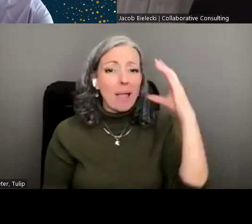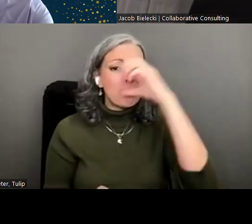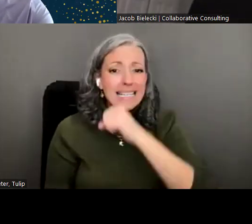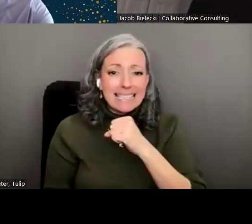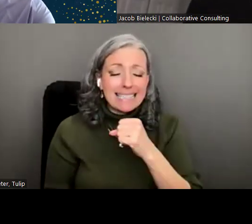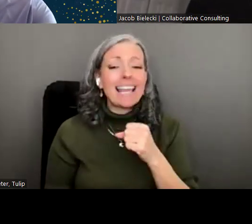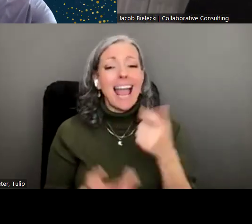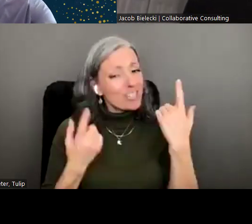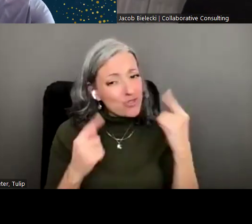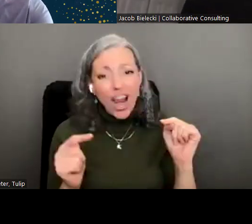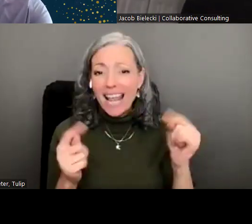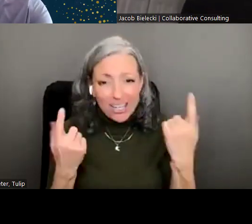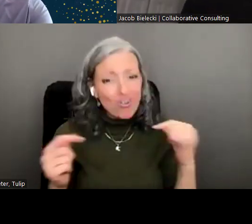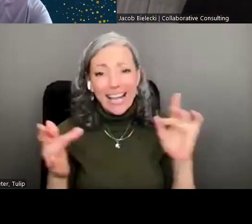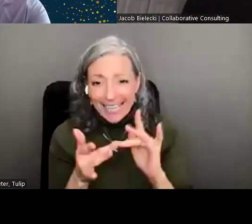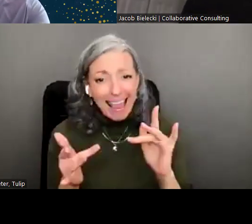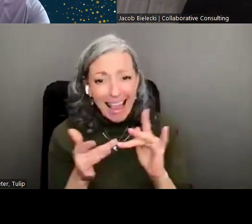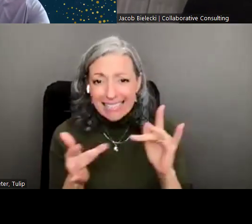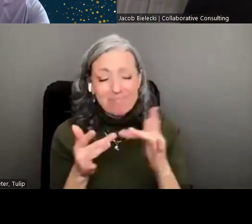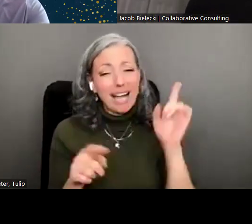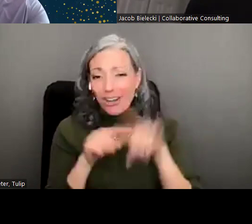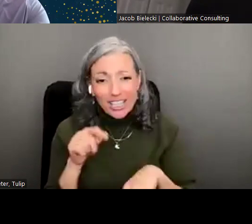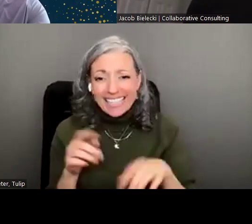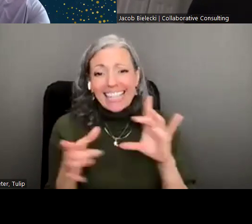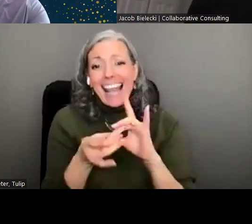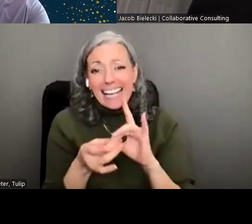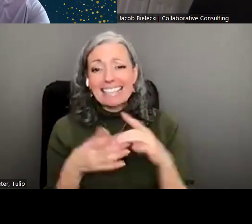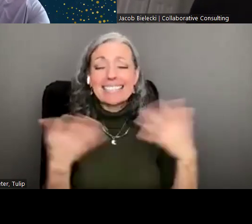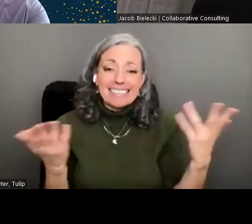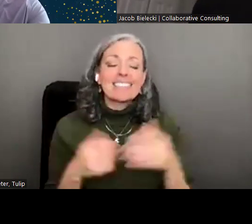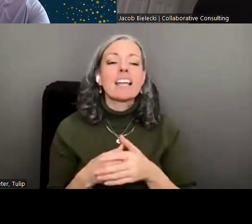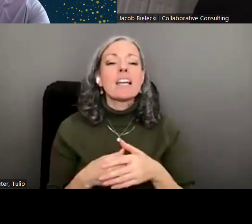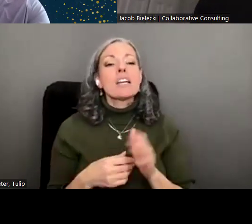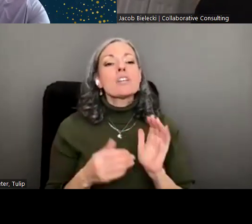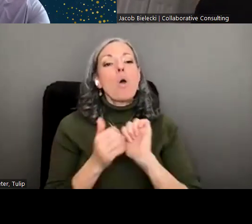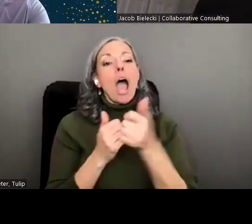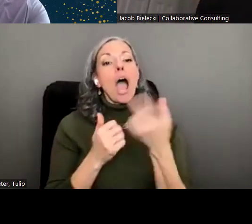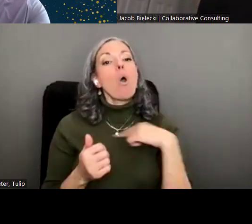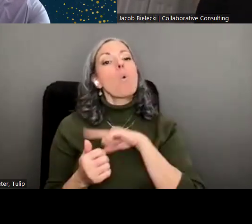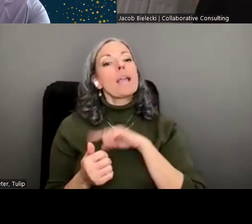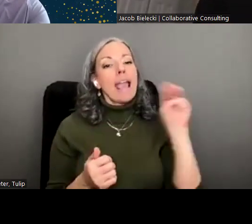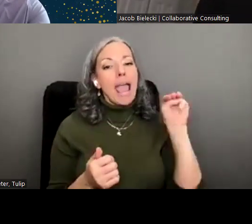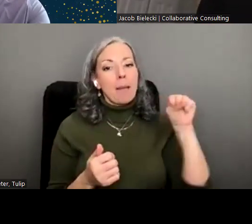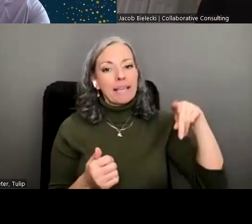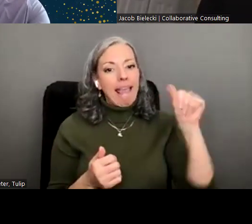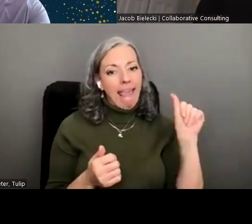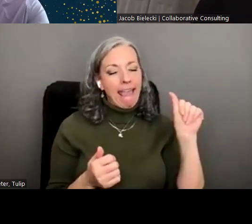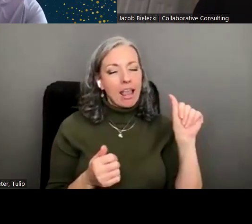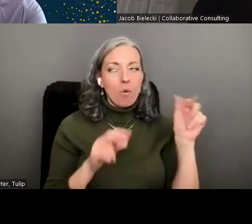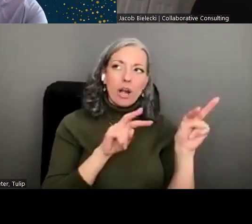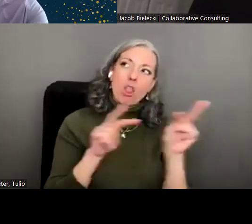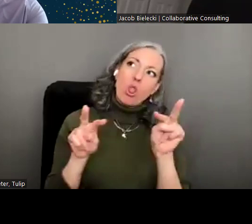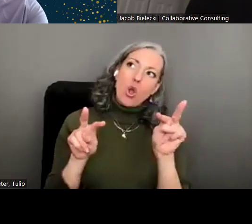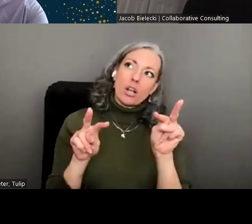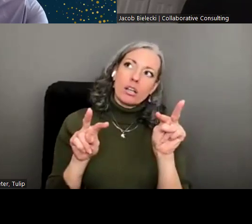wasn't here, but how are we as a master plan initiative, when I look at not